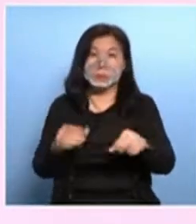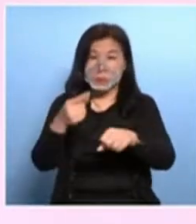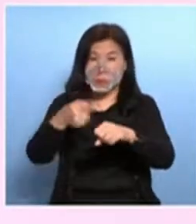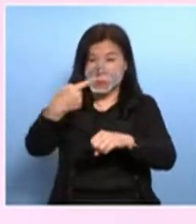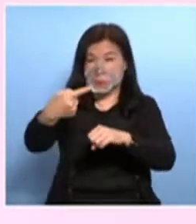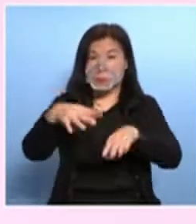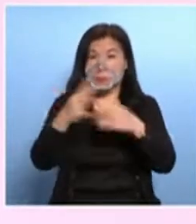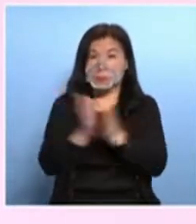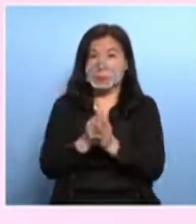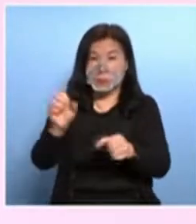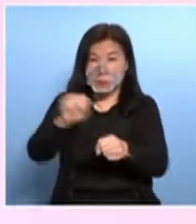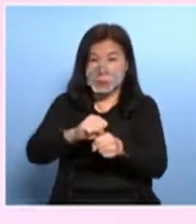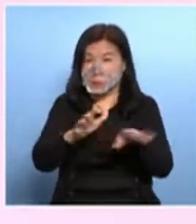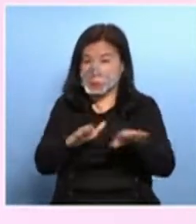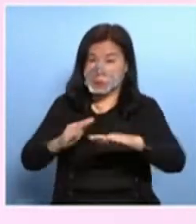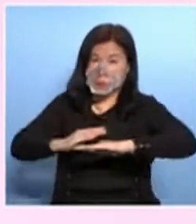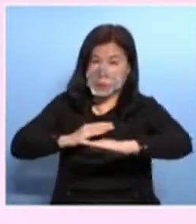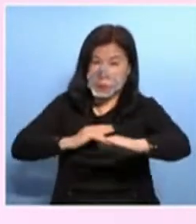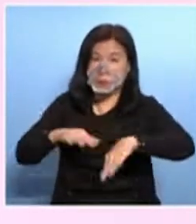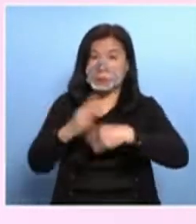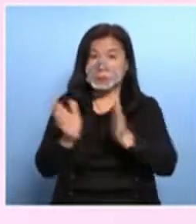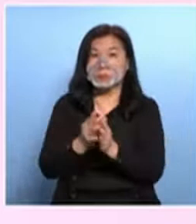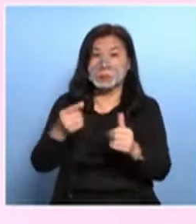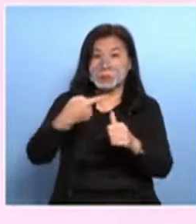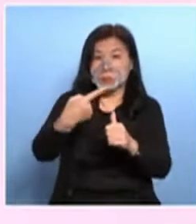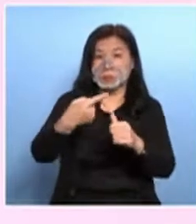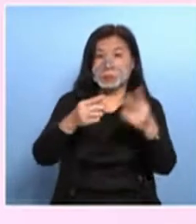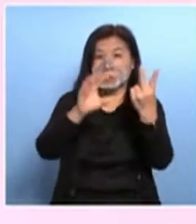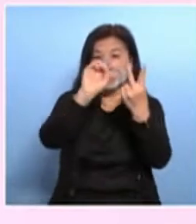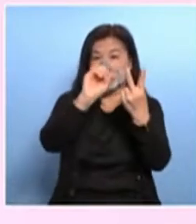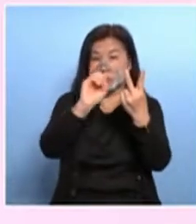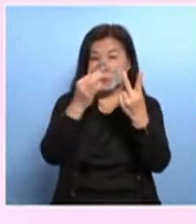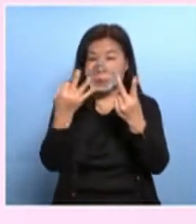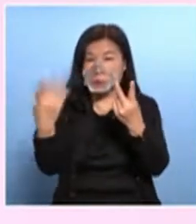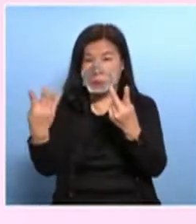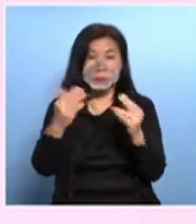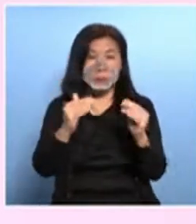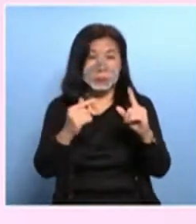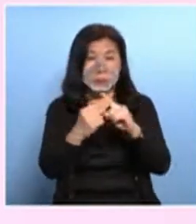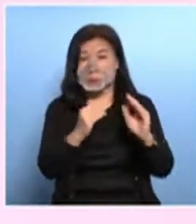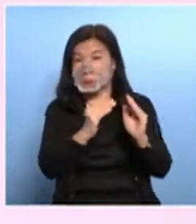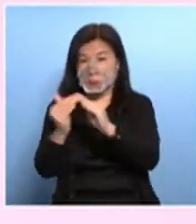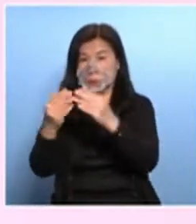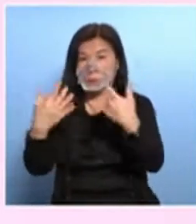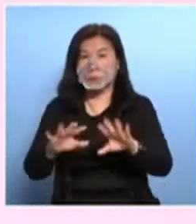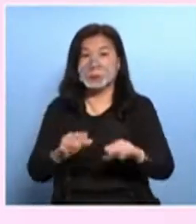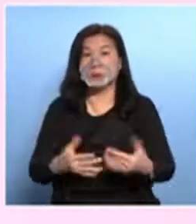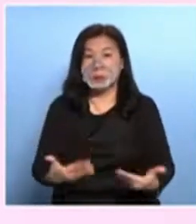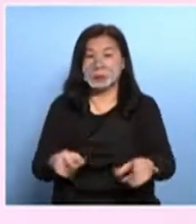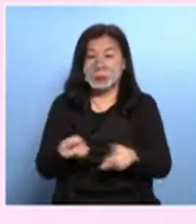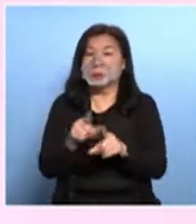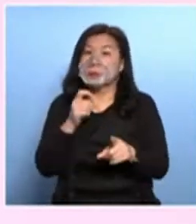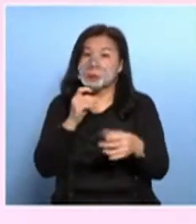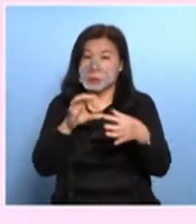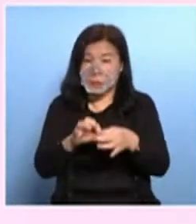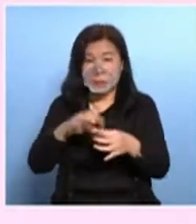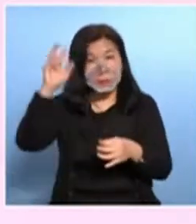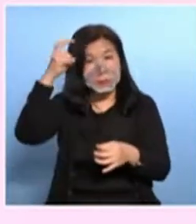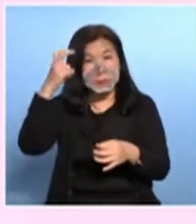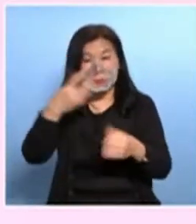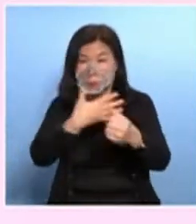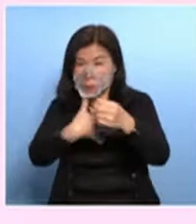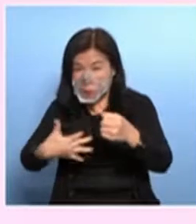development timetable, that is, commencing the first phase of reclamation before the original date of 2027, with the first batch of population intake